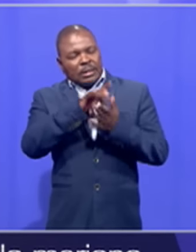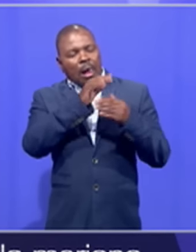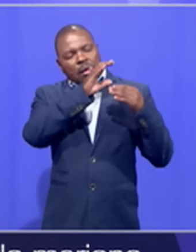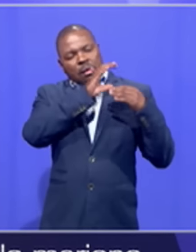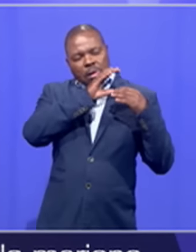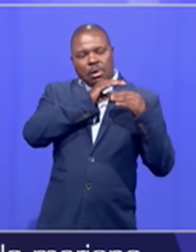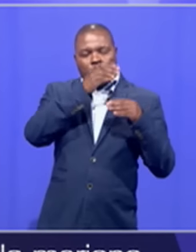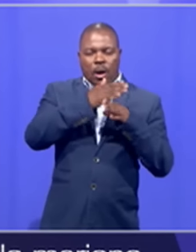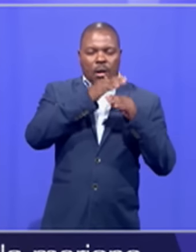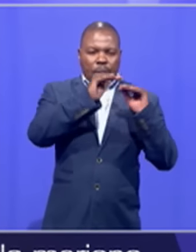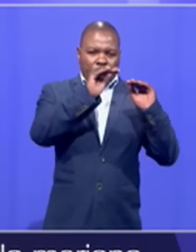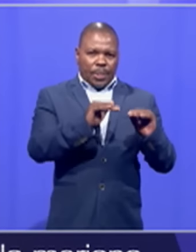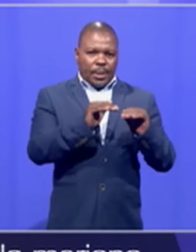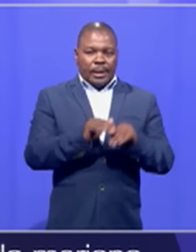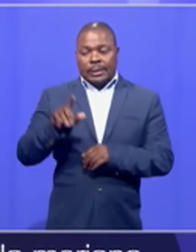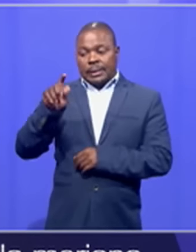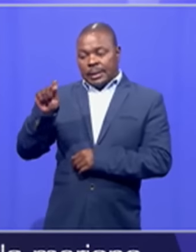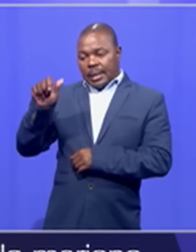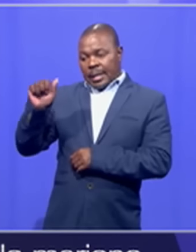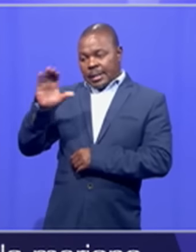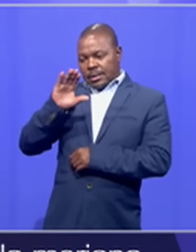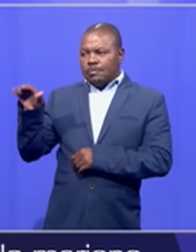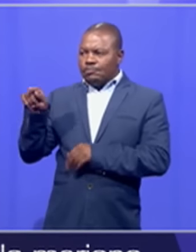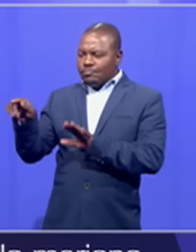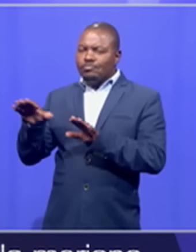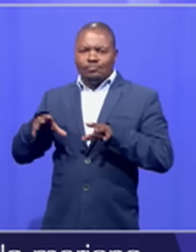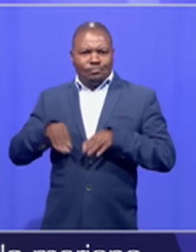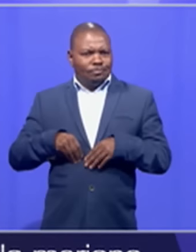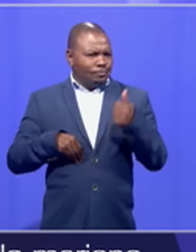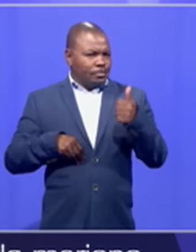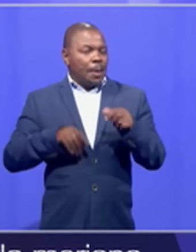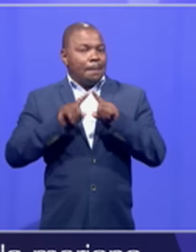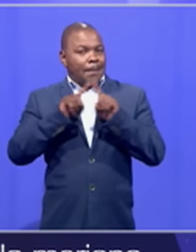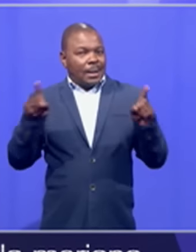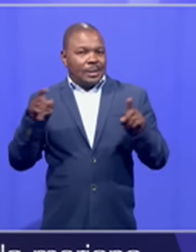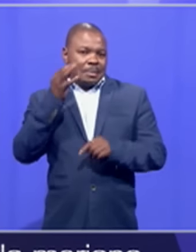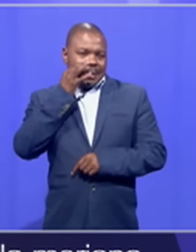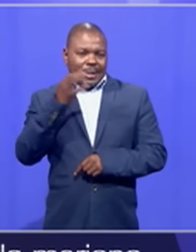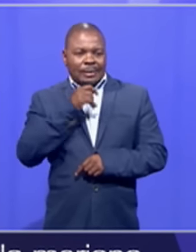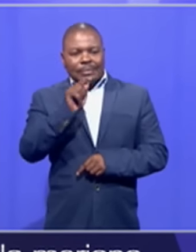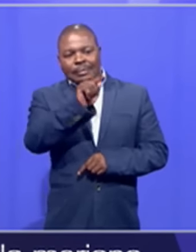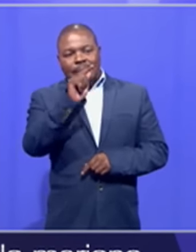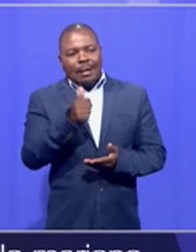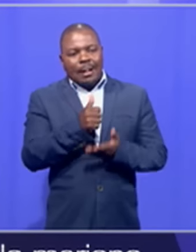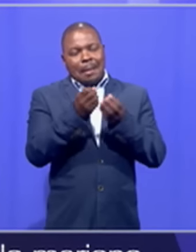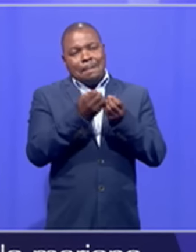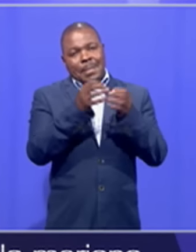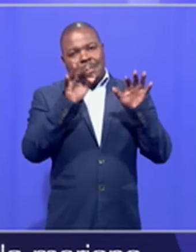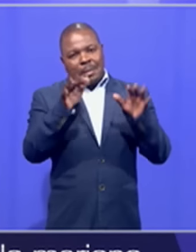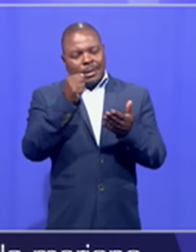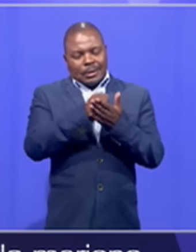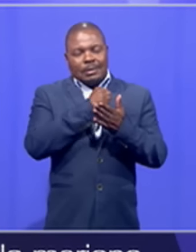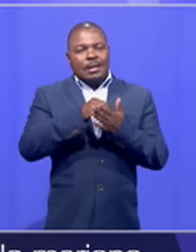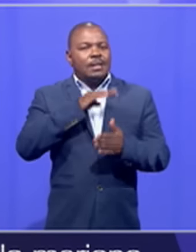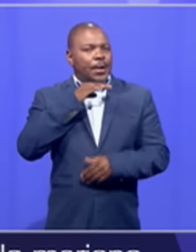se amogetšwe ke ba Treatment Action Campaign le ge ba bolela gore ga se ba fitlhelela palo yeo e kgotsofatšago mabapi le